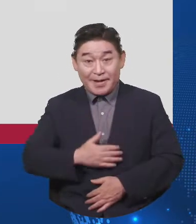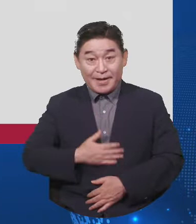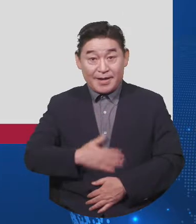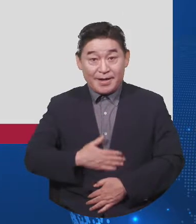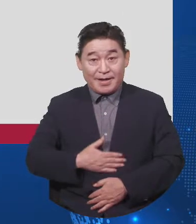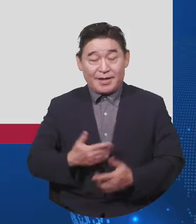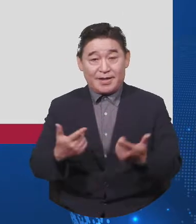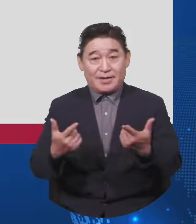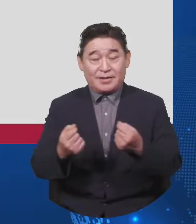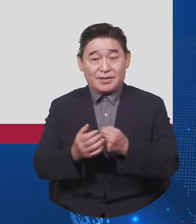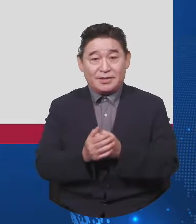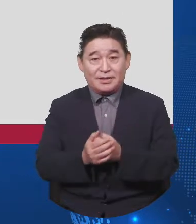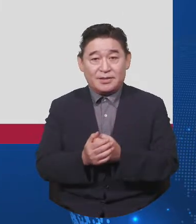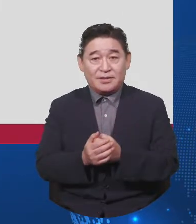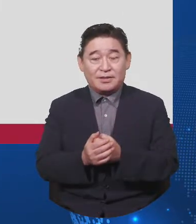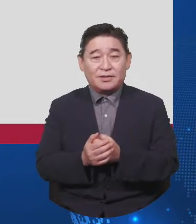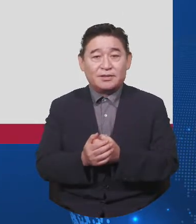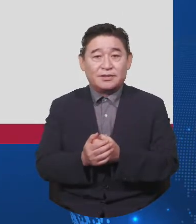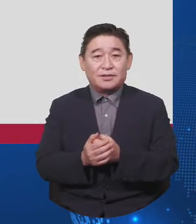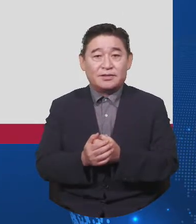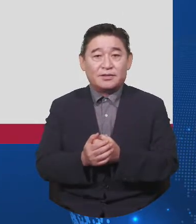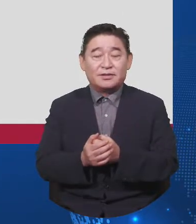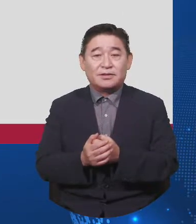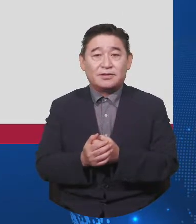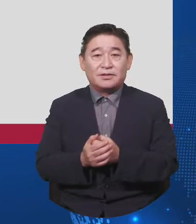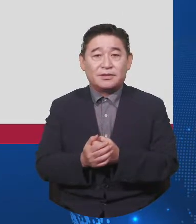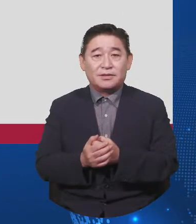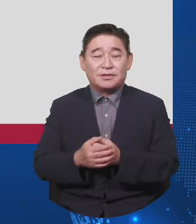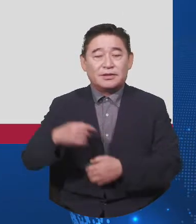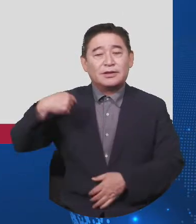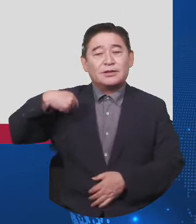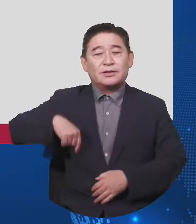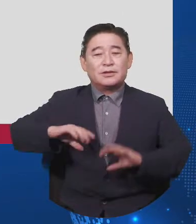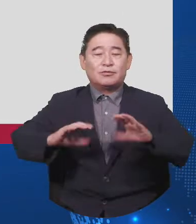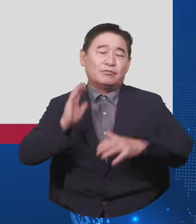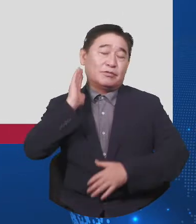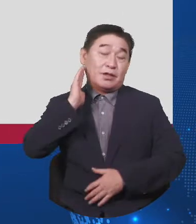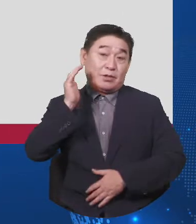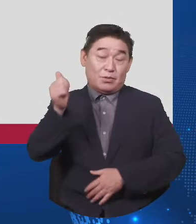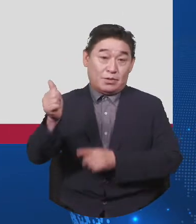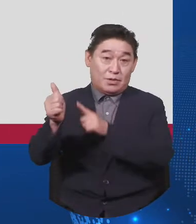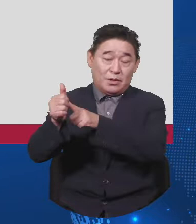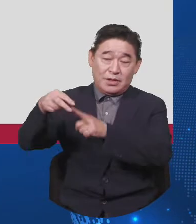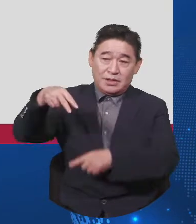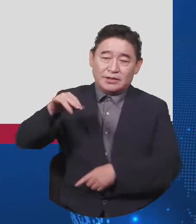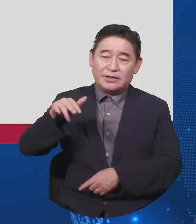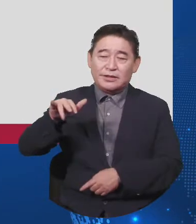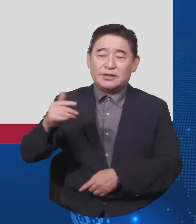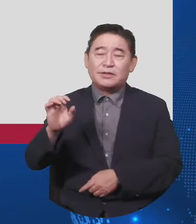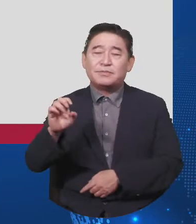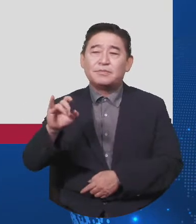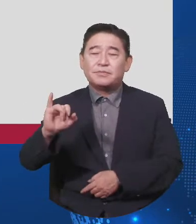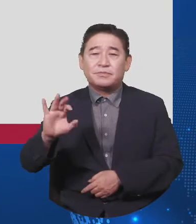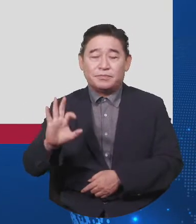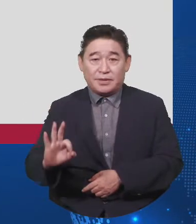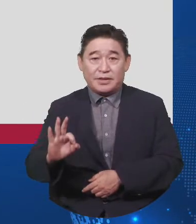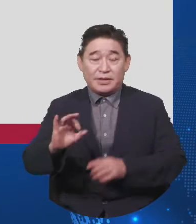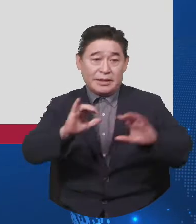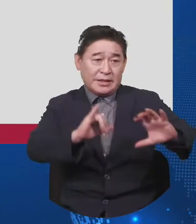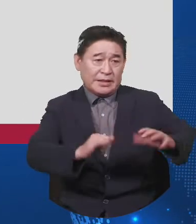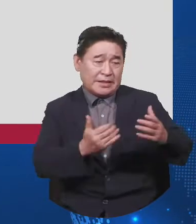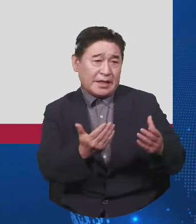China's President Xi announced last year the Global Development Initiative in parallel to the Belt and